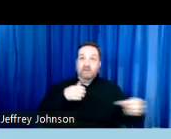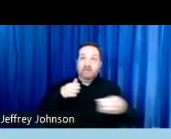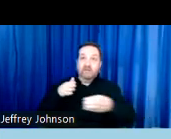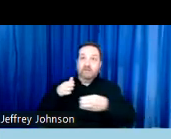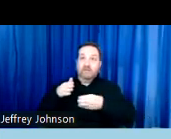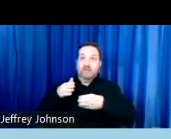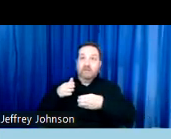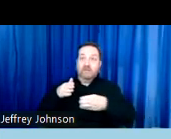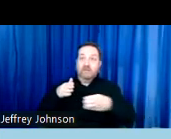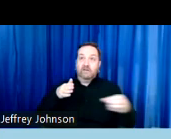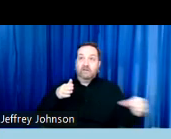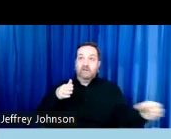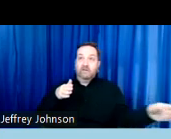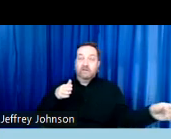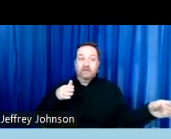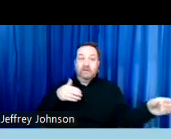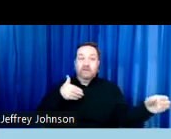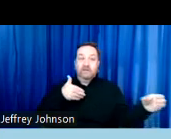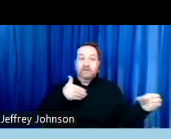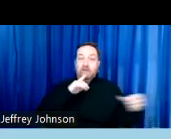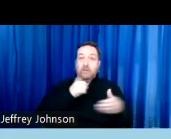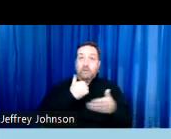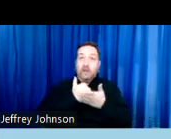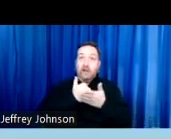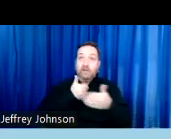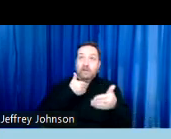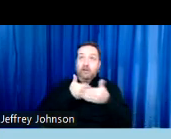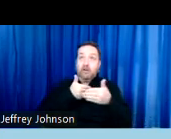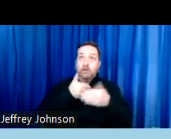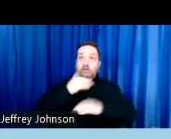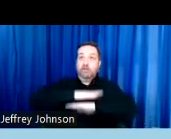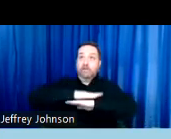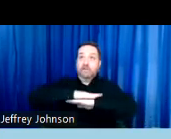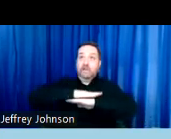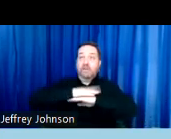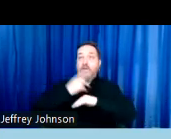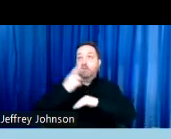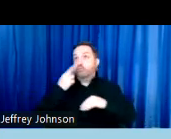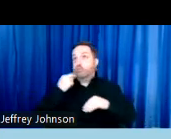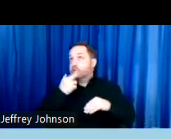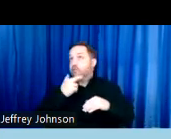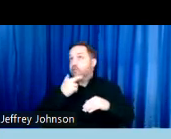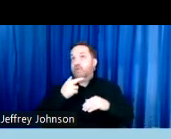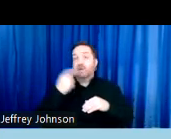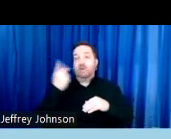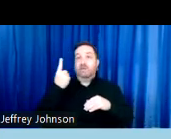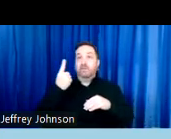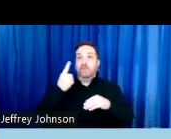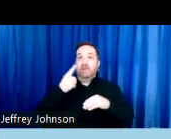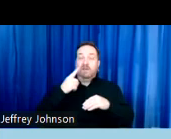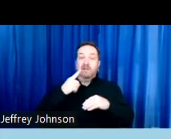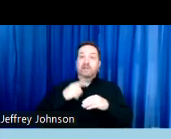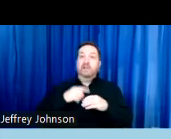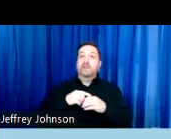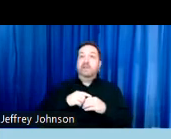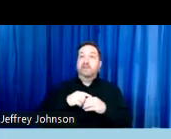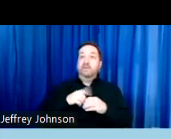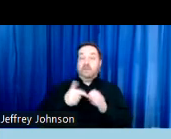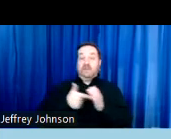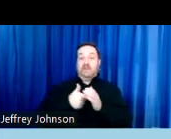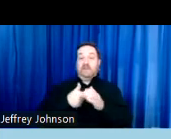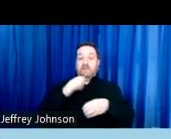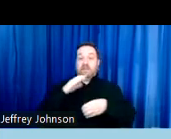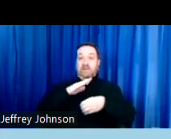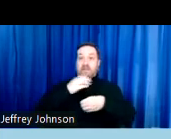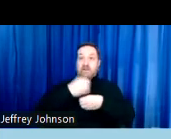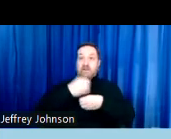a table, like at a restaurant or something like that. But this would swing